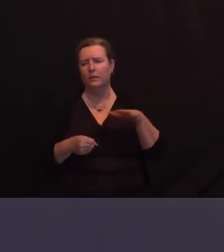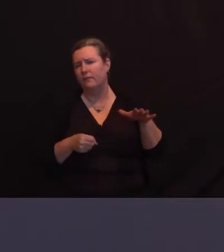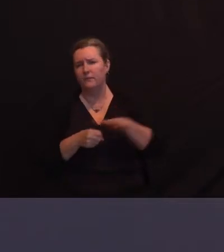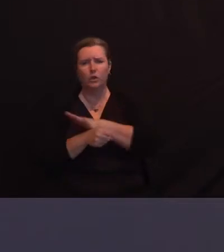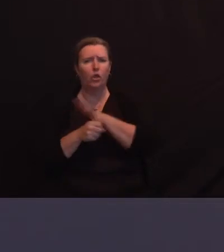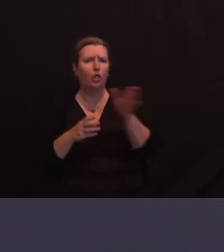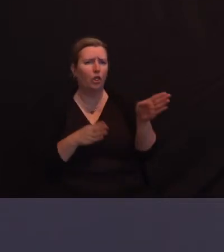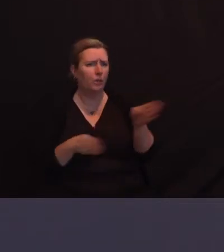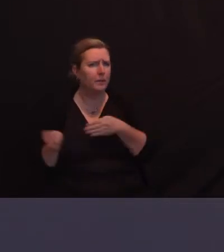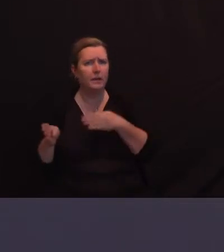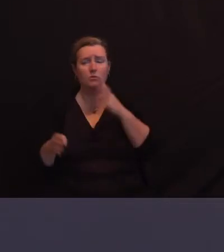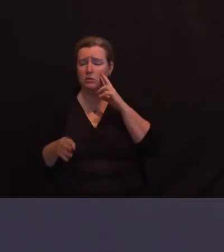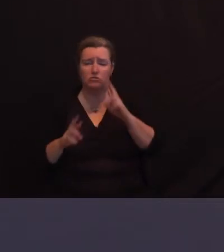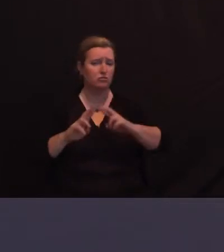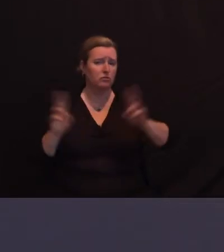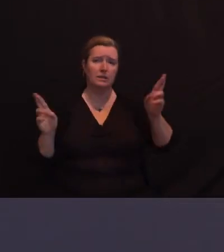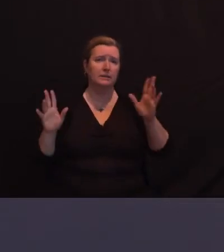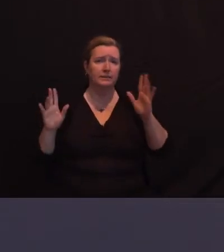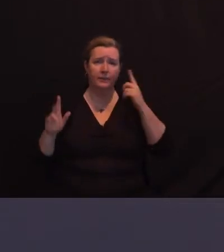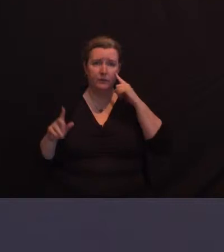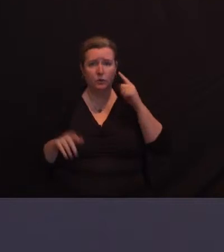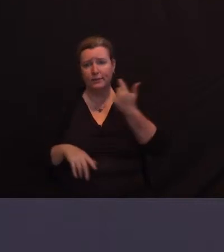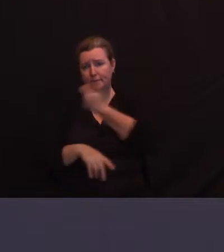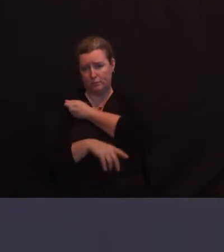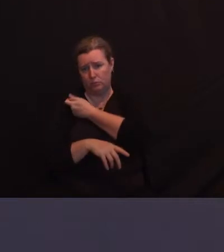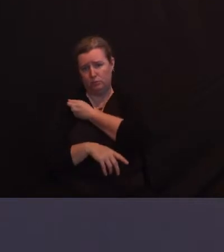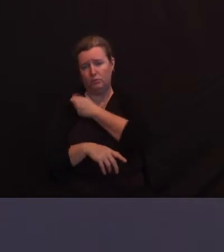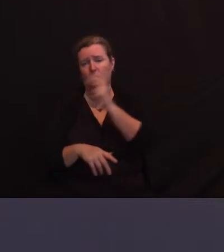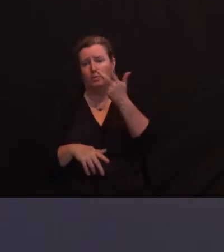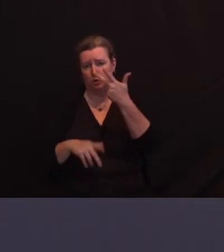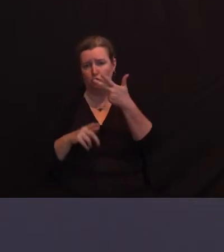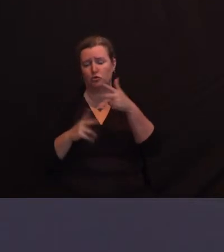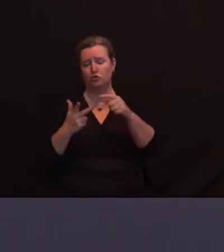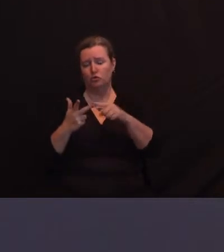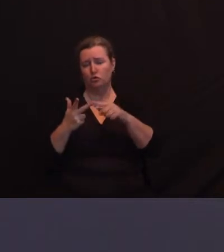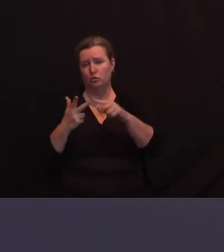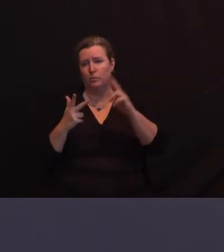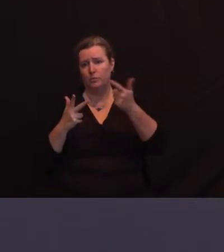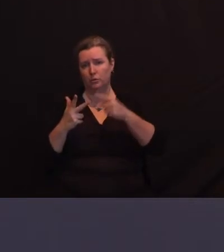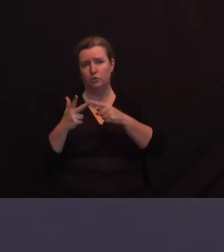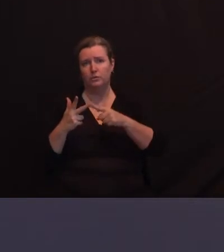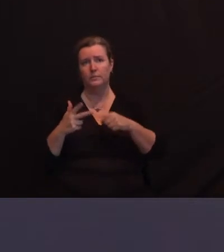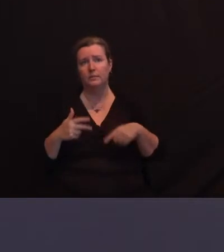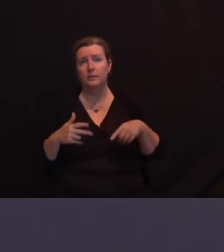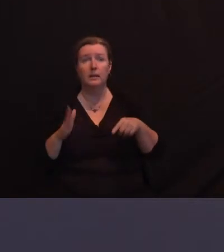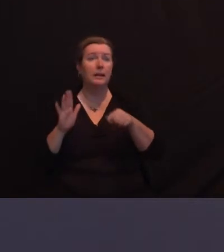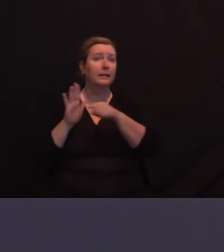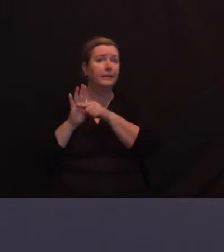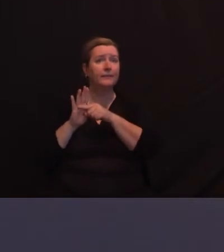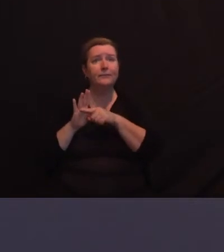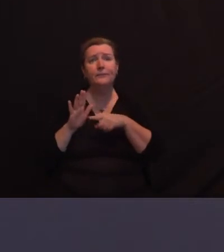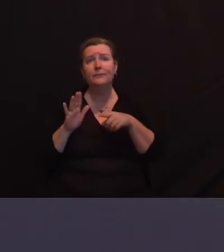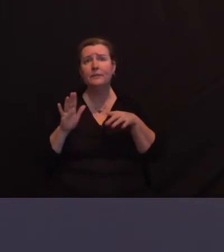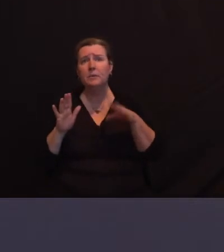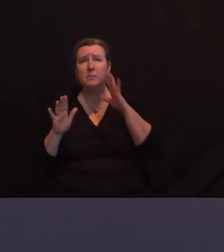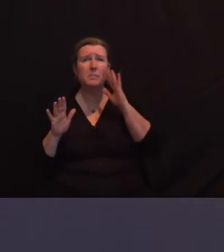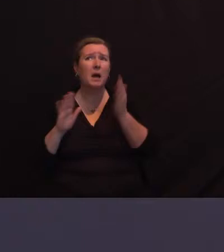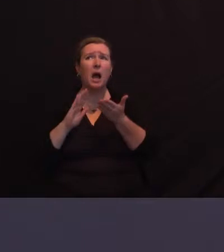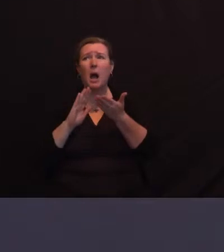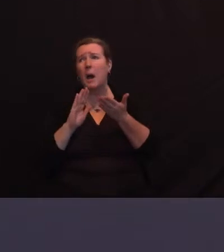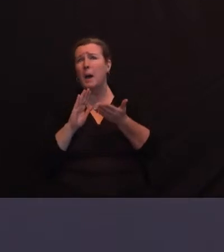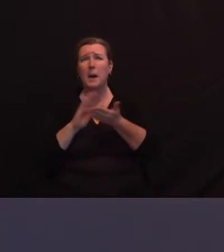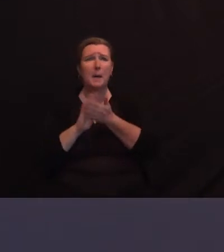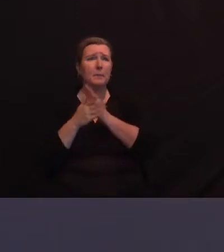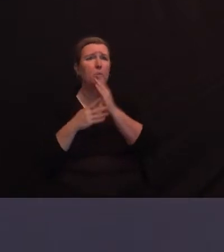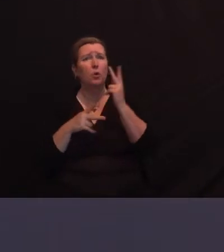go day, and you should add anything to that. And I don't want to be too ominous on it gets worse before it gets better, but there's no question, any